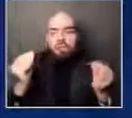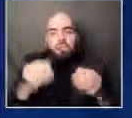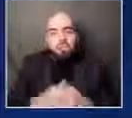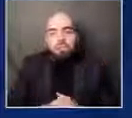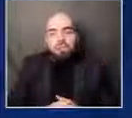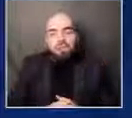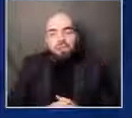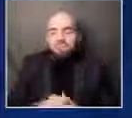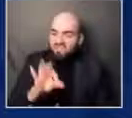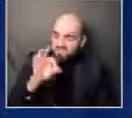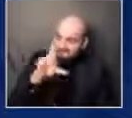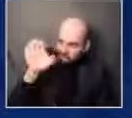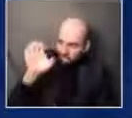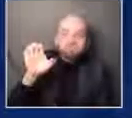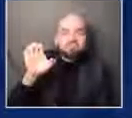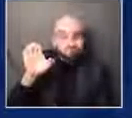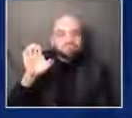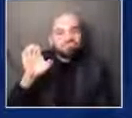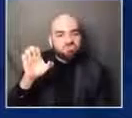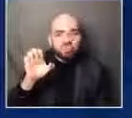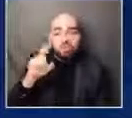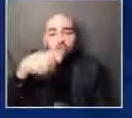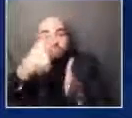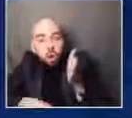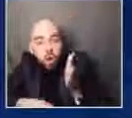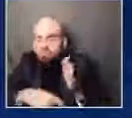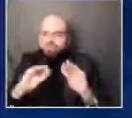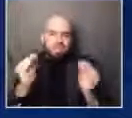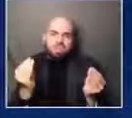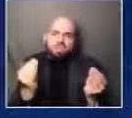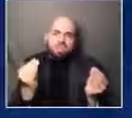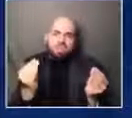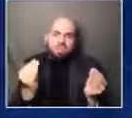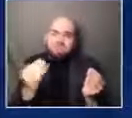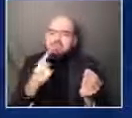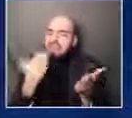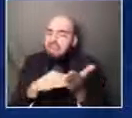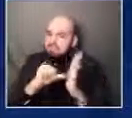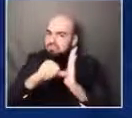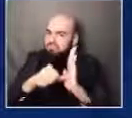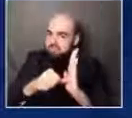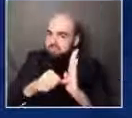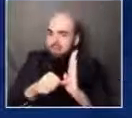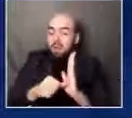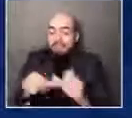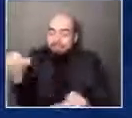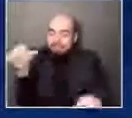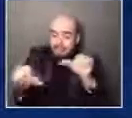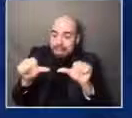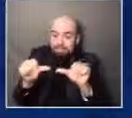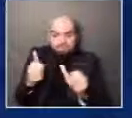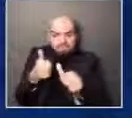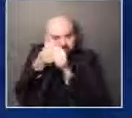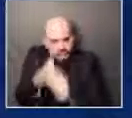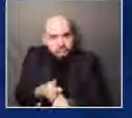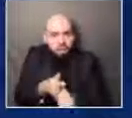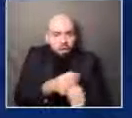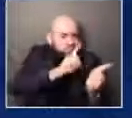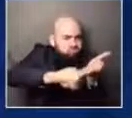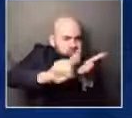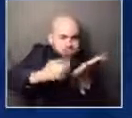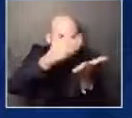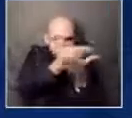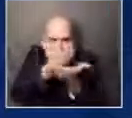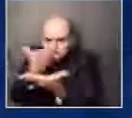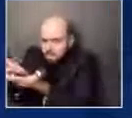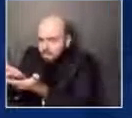science. We'll follow the science. Let me say that again. And we'll adjust to new data when it comes in. And we'll listen and work